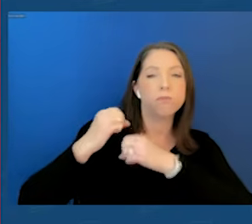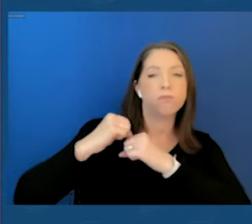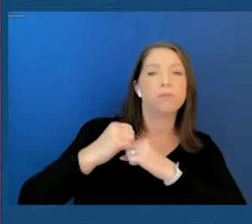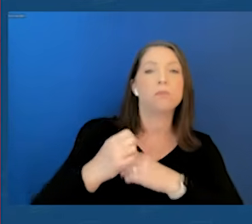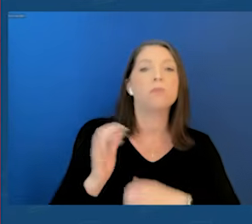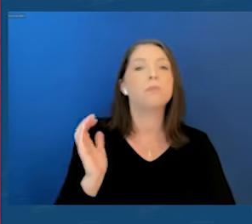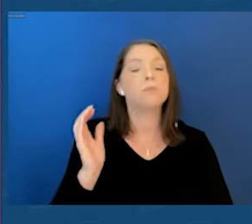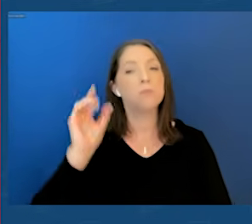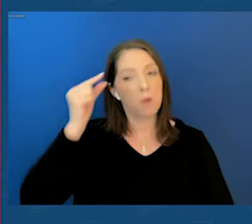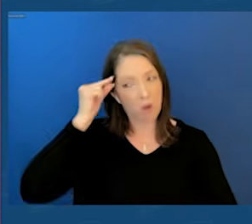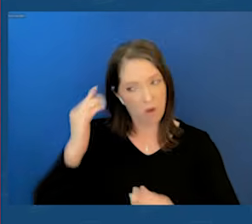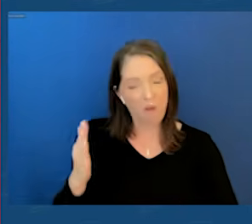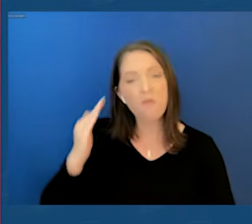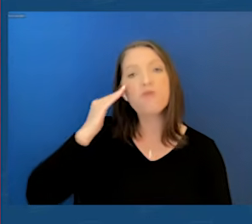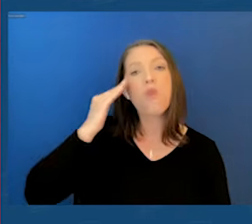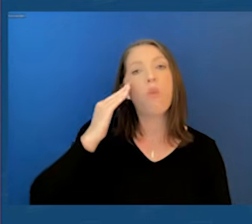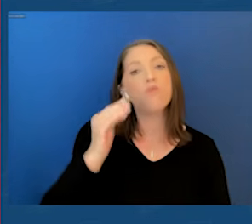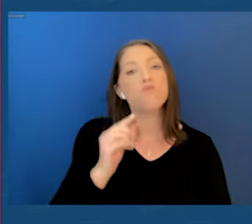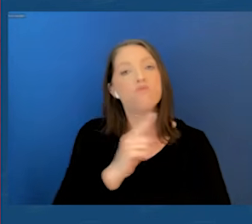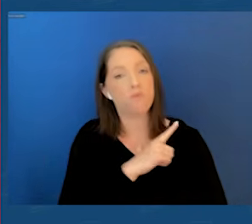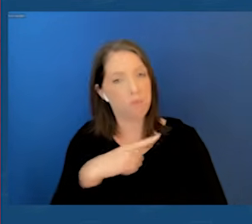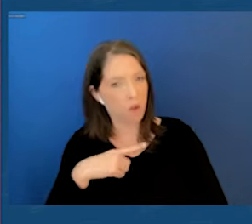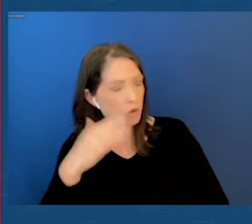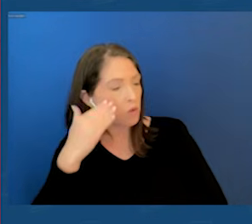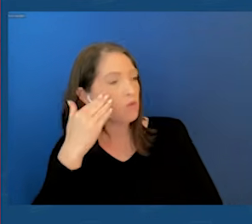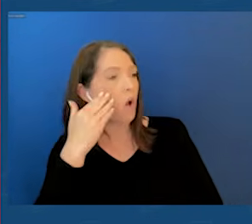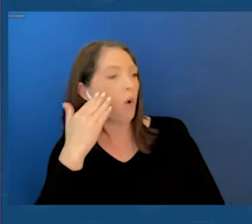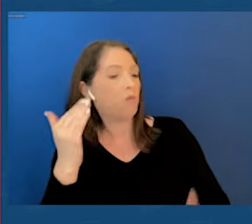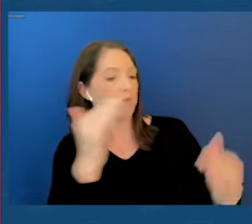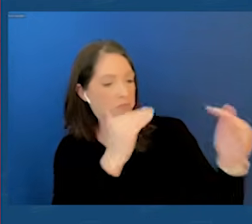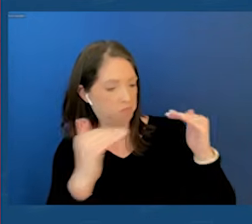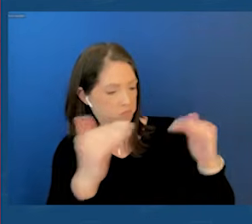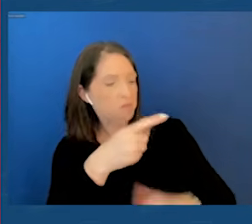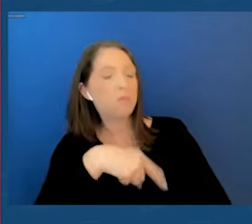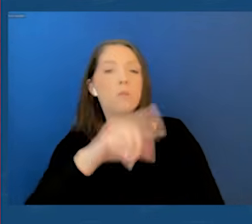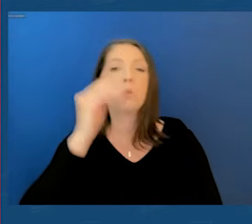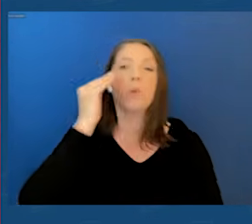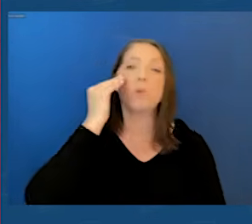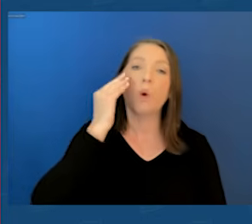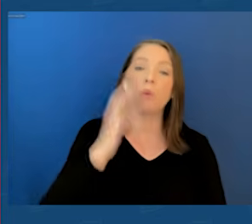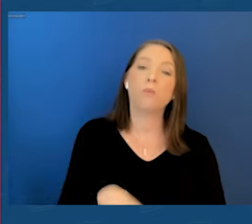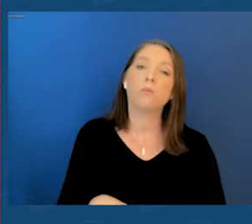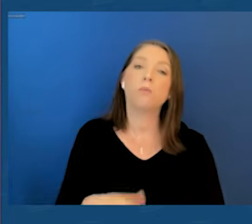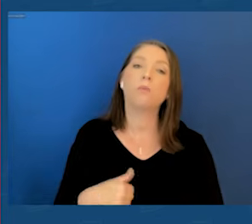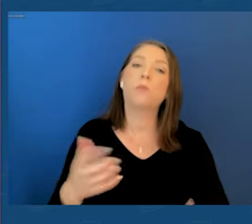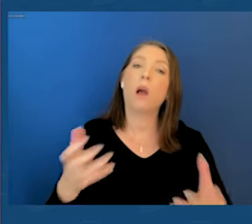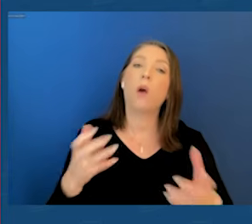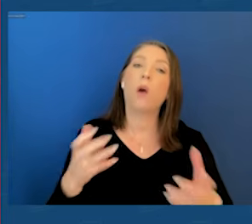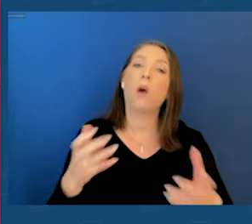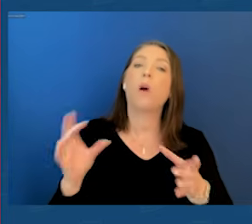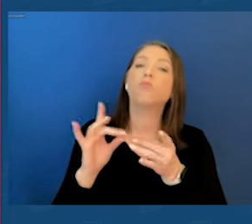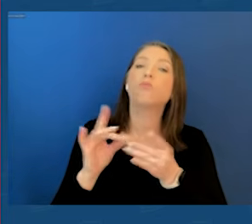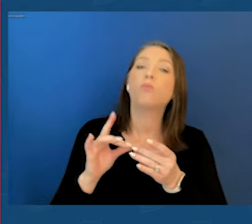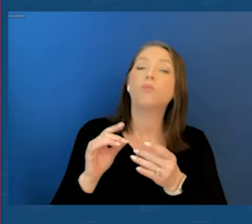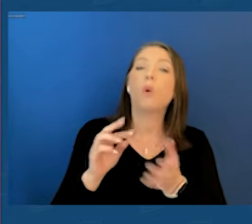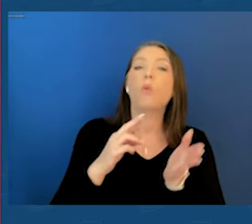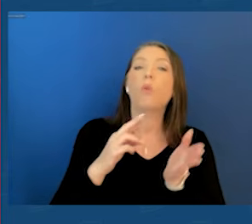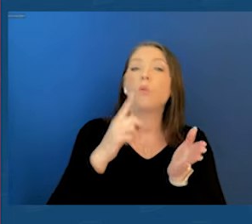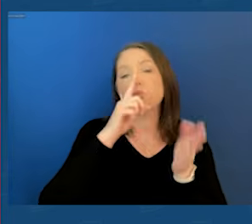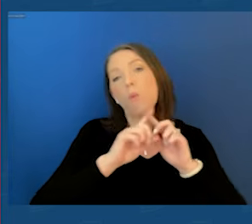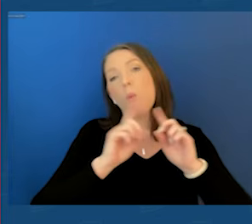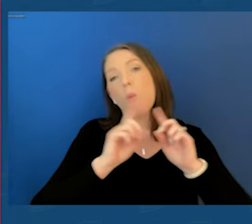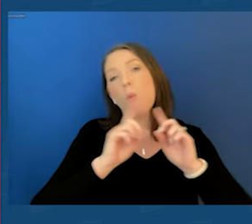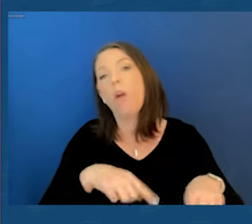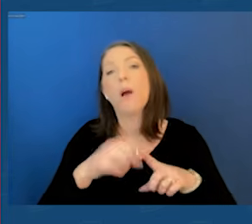that, my colleagues know that. And I want to reference a report by Citigroup, a financial institution